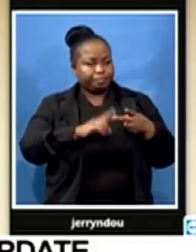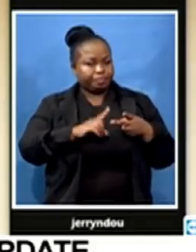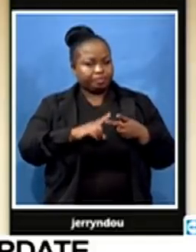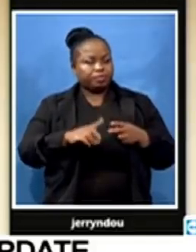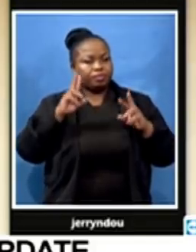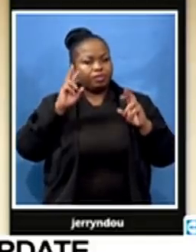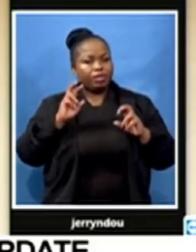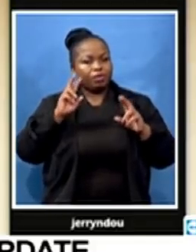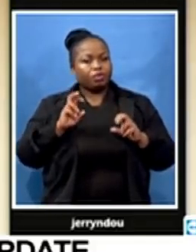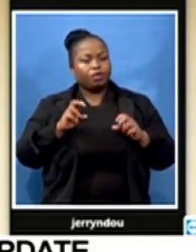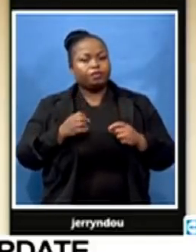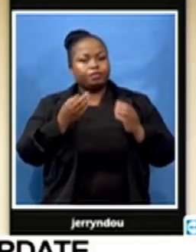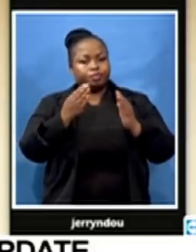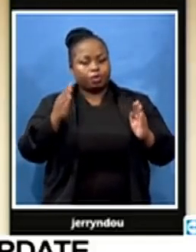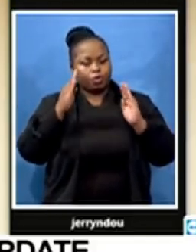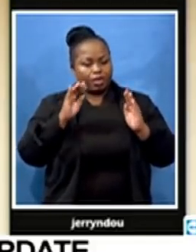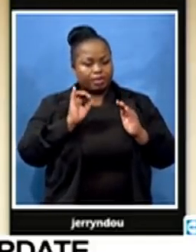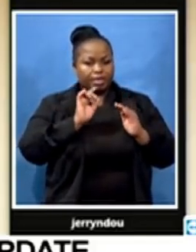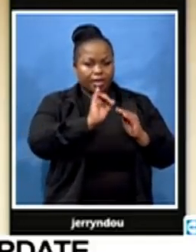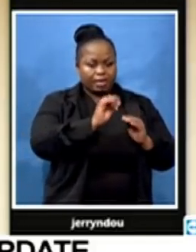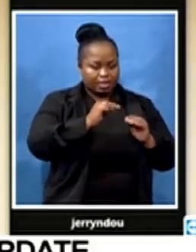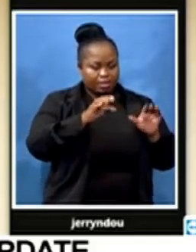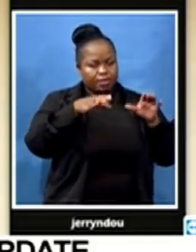we note, of course, that